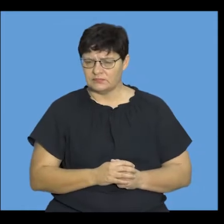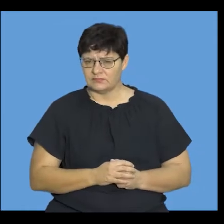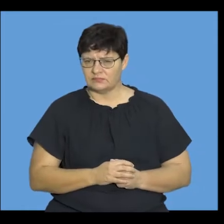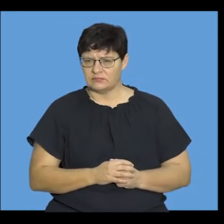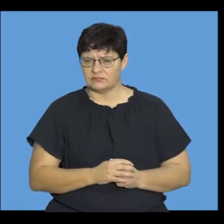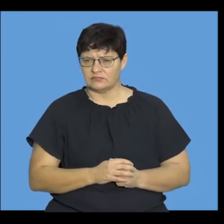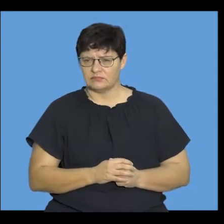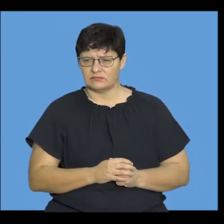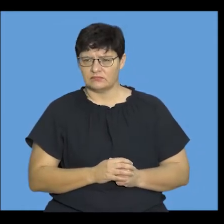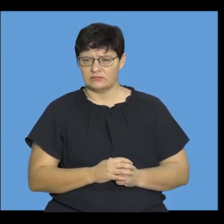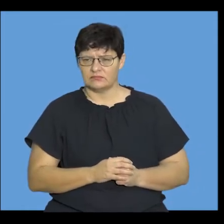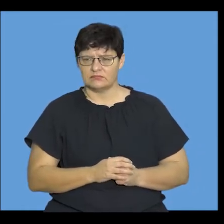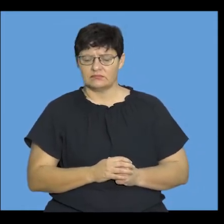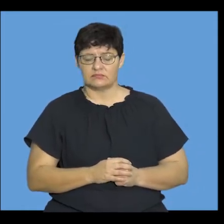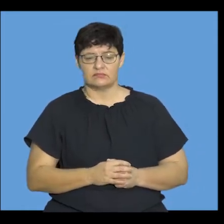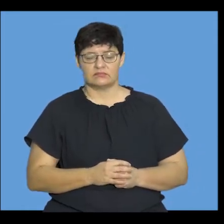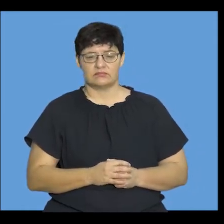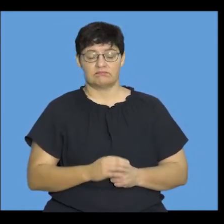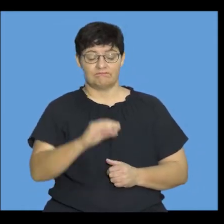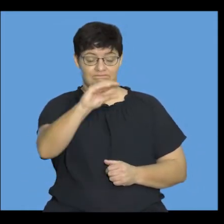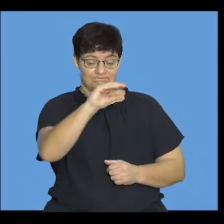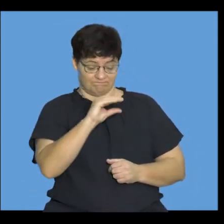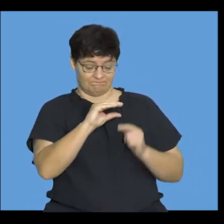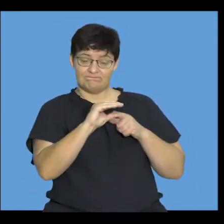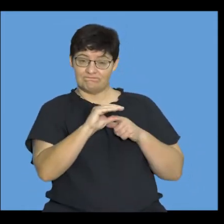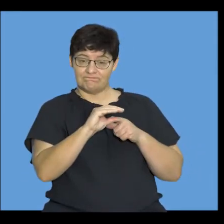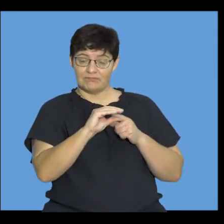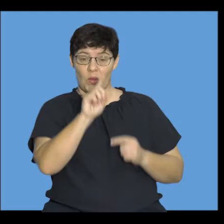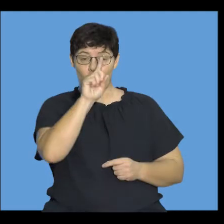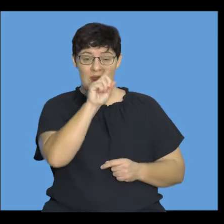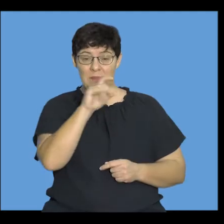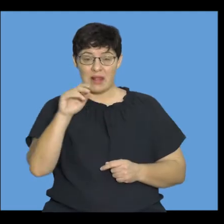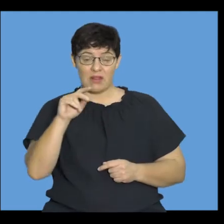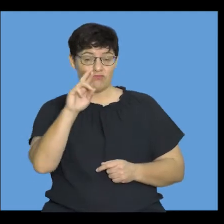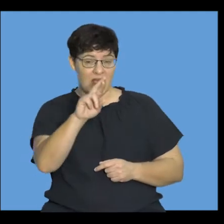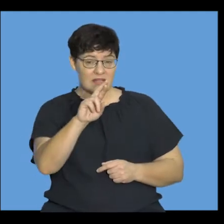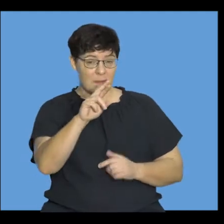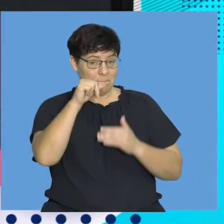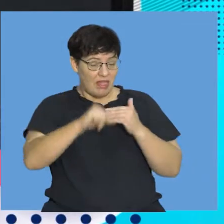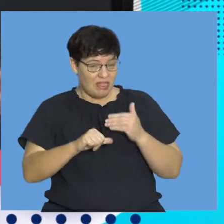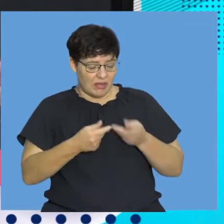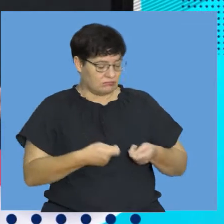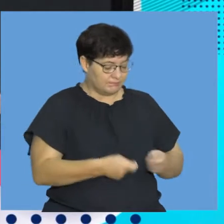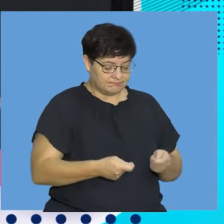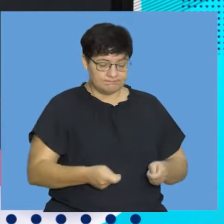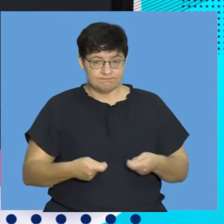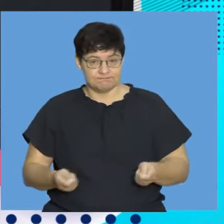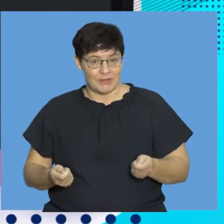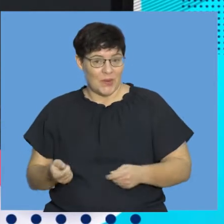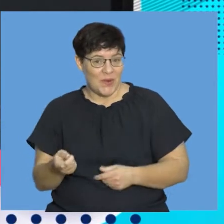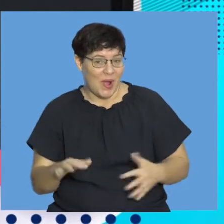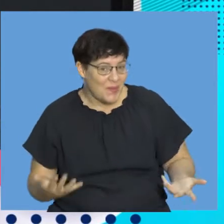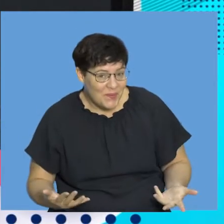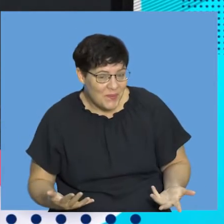How would you spend R1,000,000 in a month? Obviously, we'd love to do that,